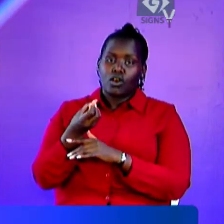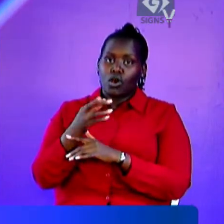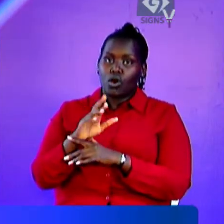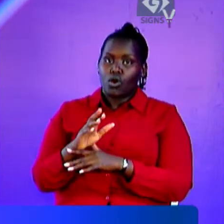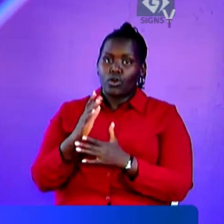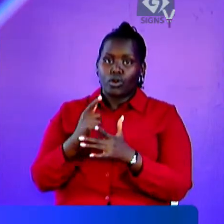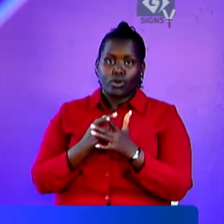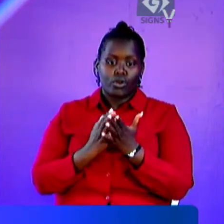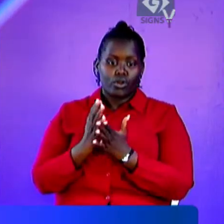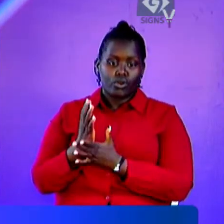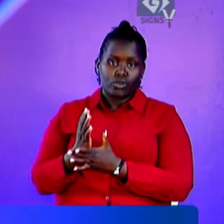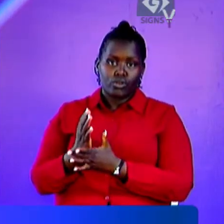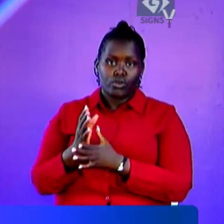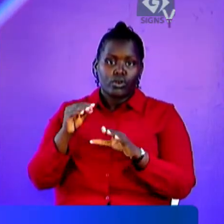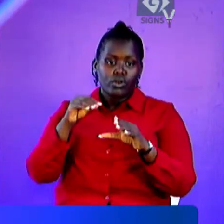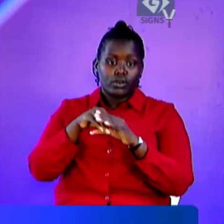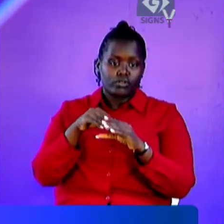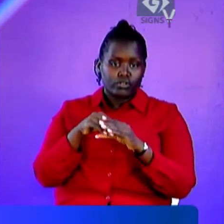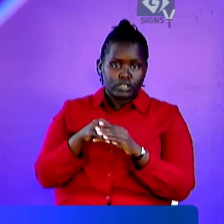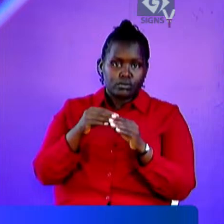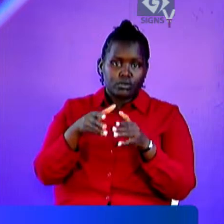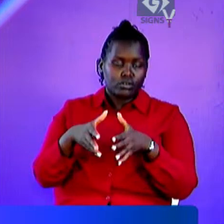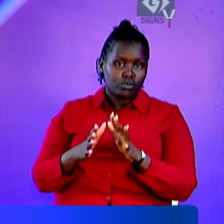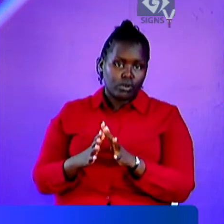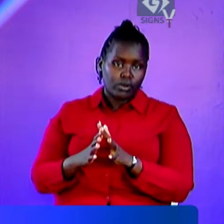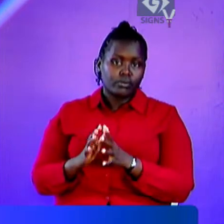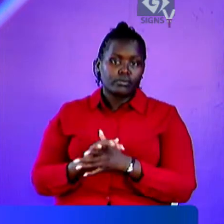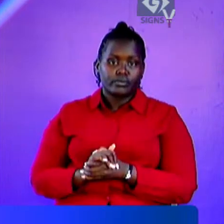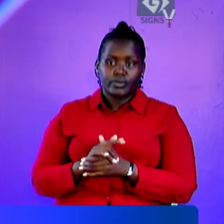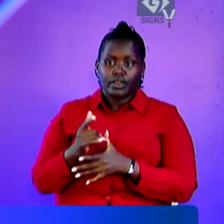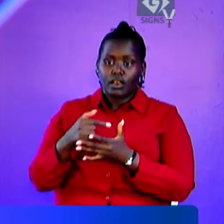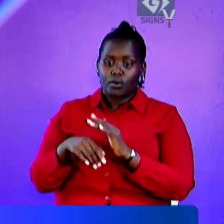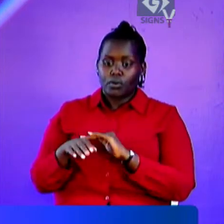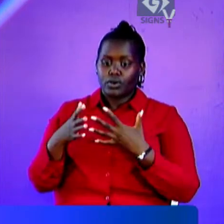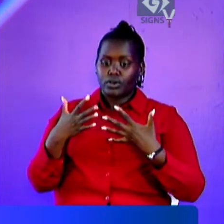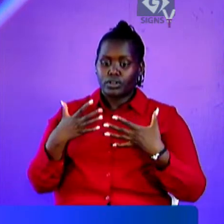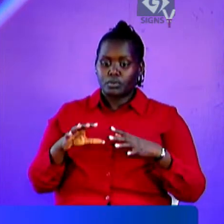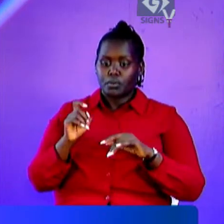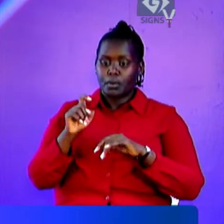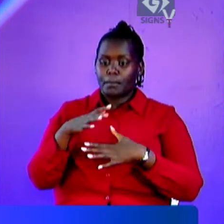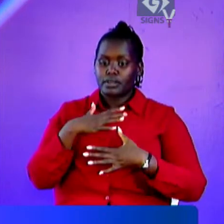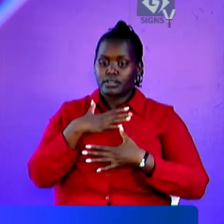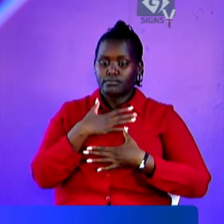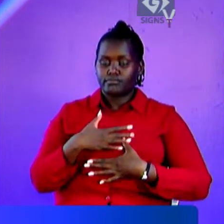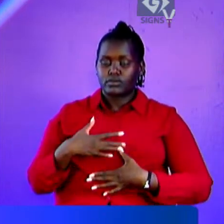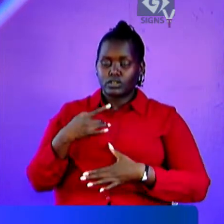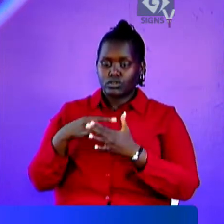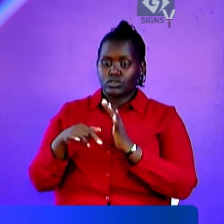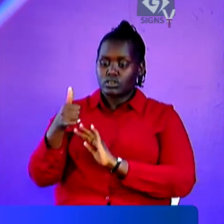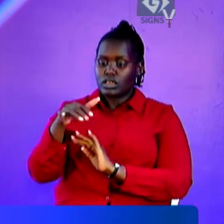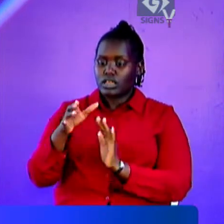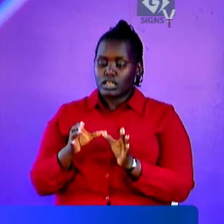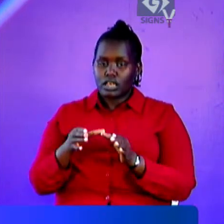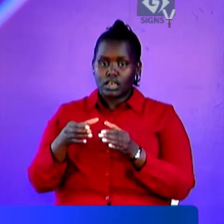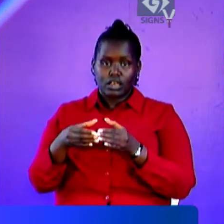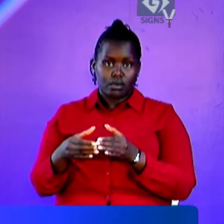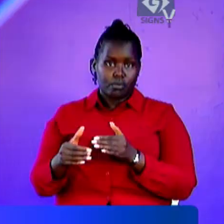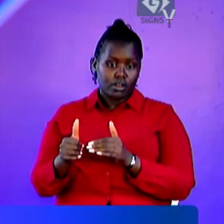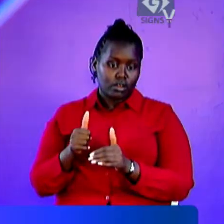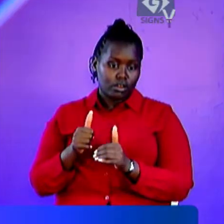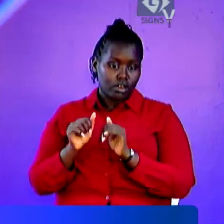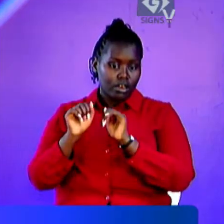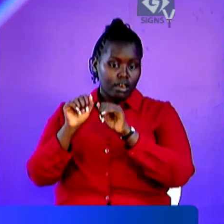investment scheme. So essentially, what people must appreciate is that any company